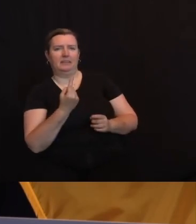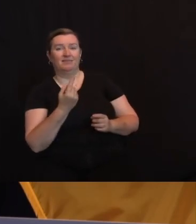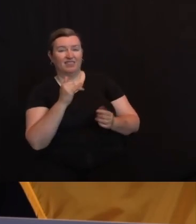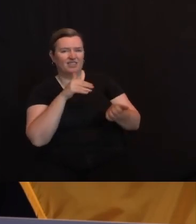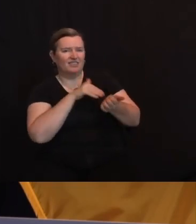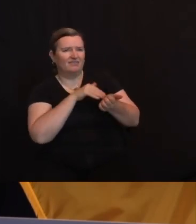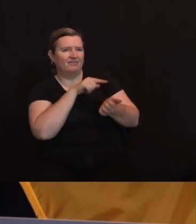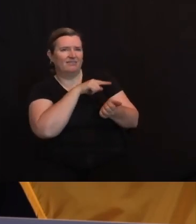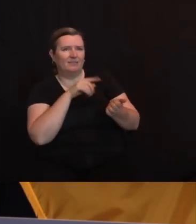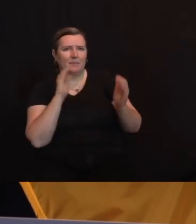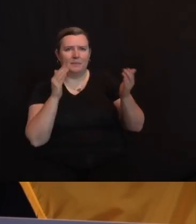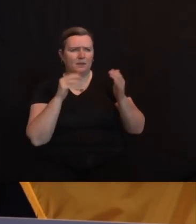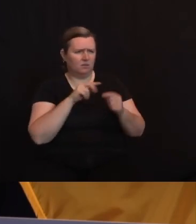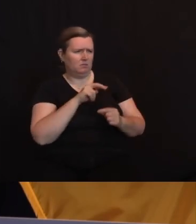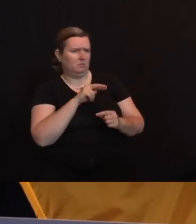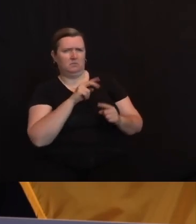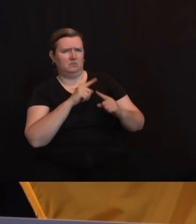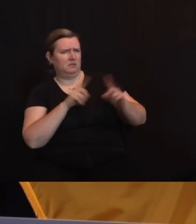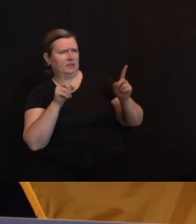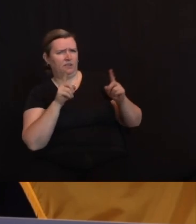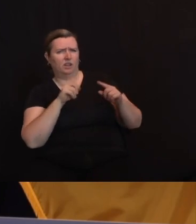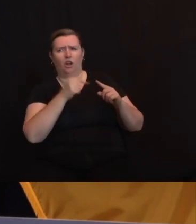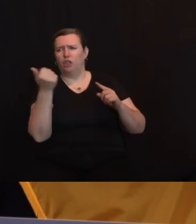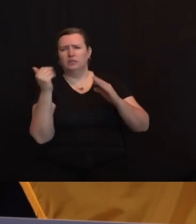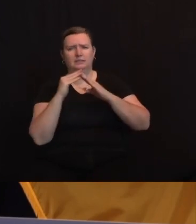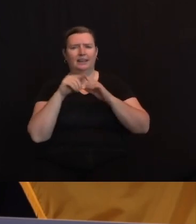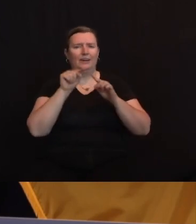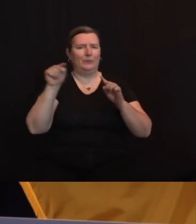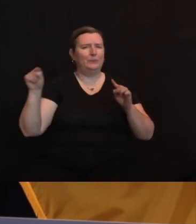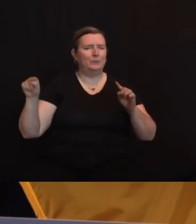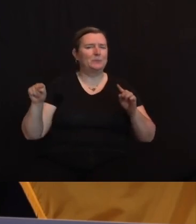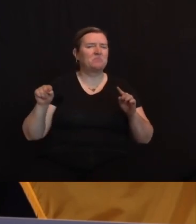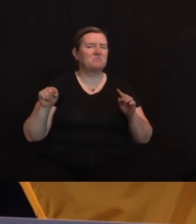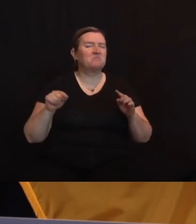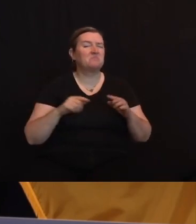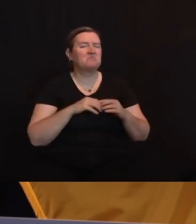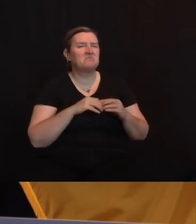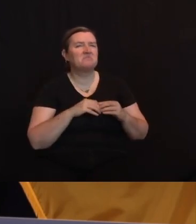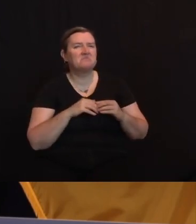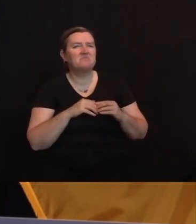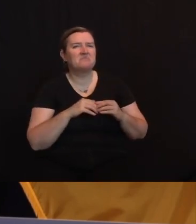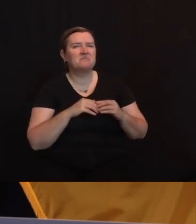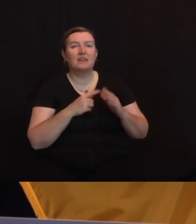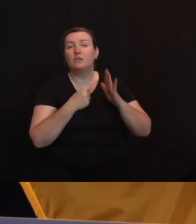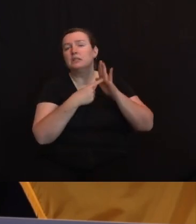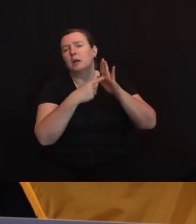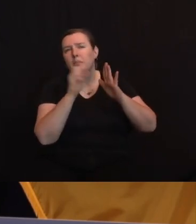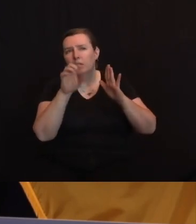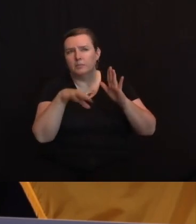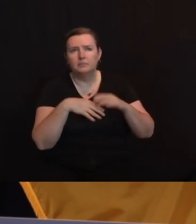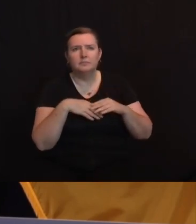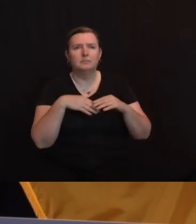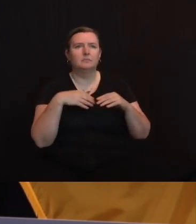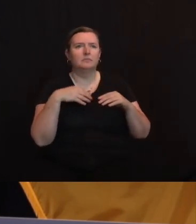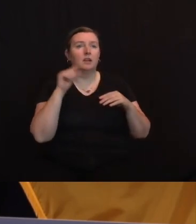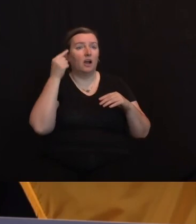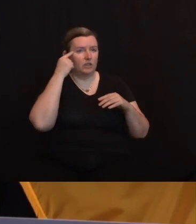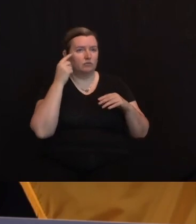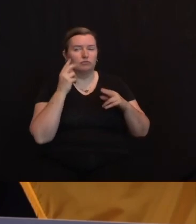or something unusual that's going on in their jurisdiction. So, for example, as the governor pointed out, when